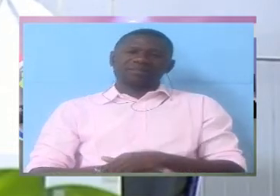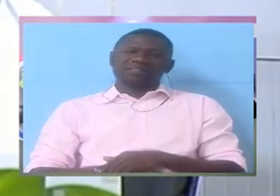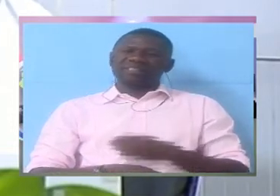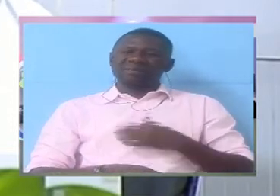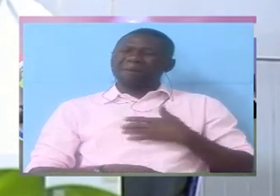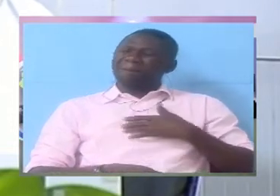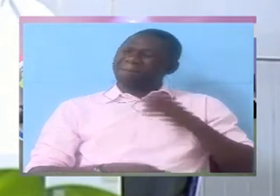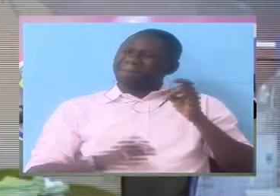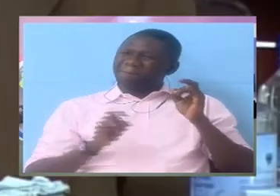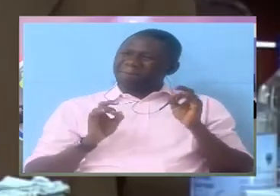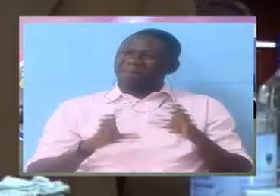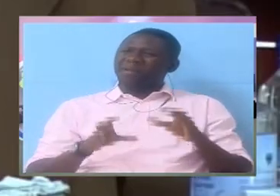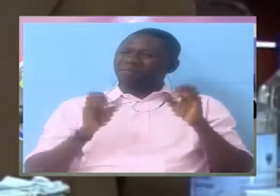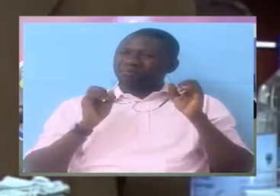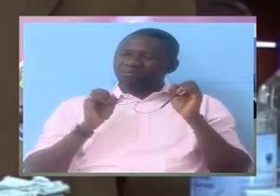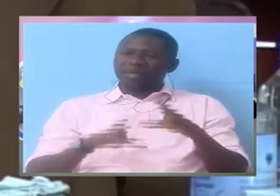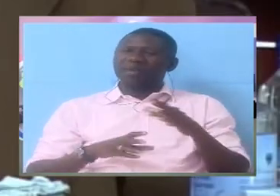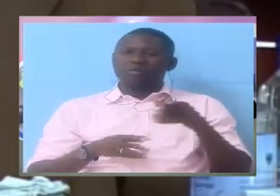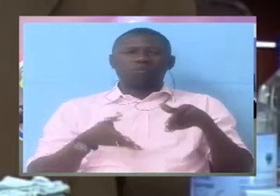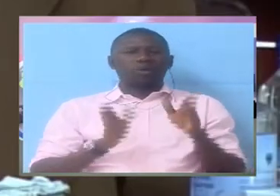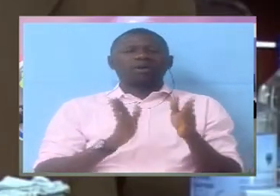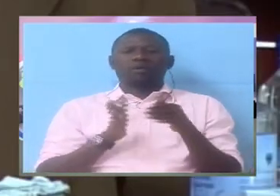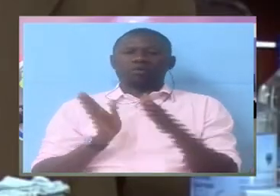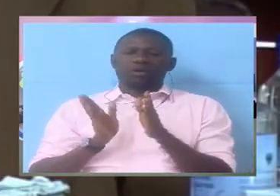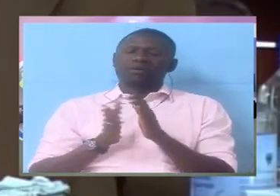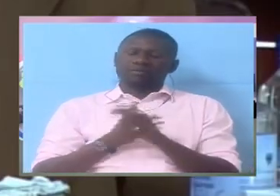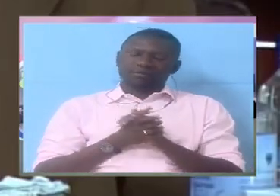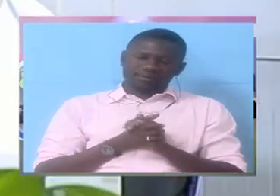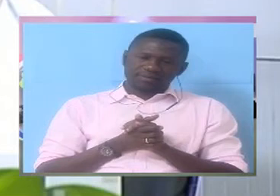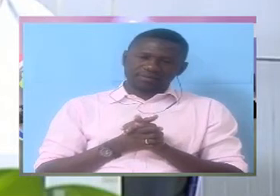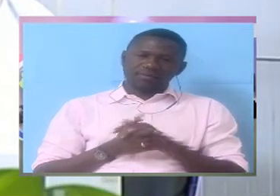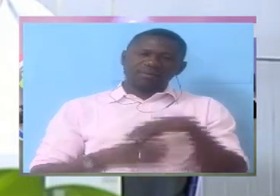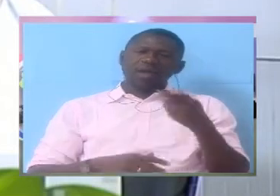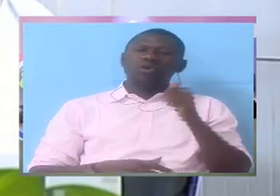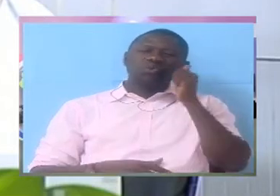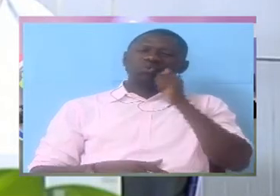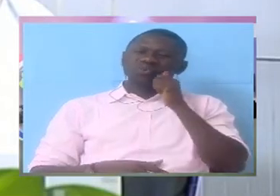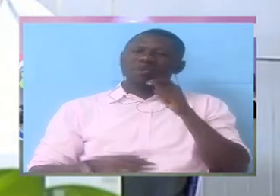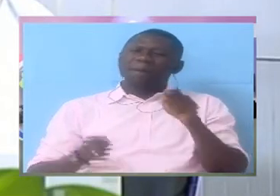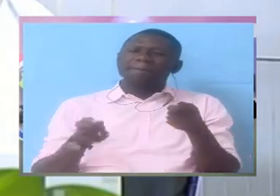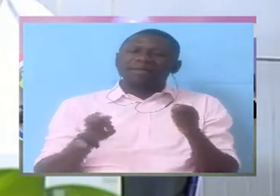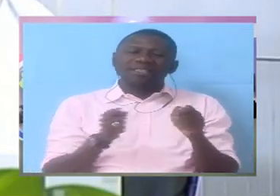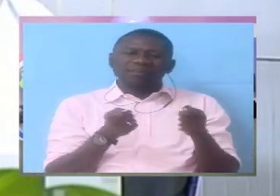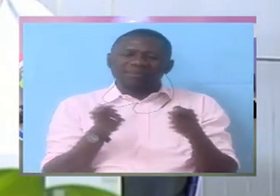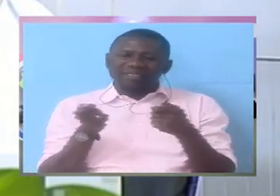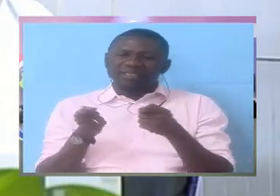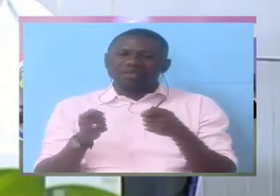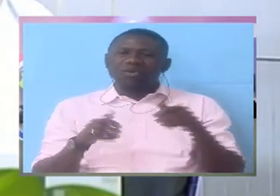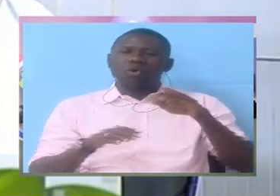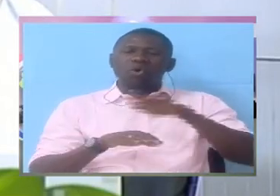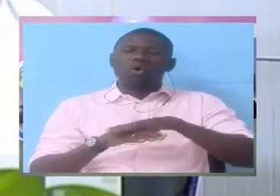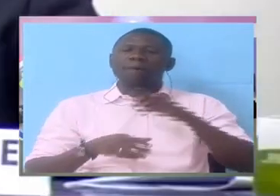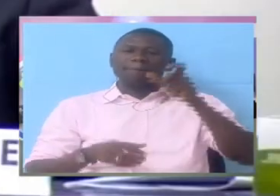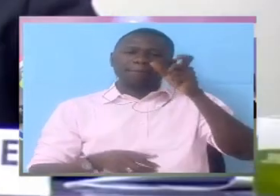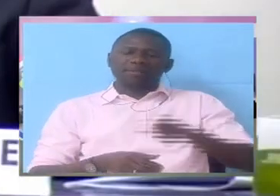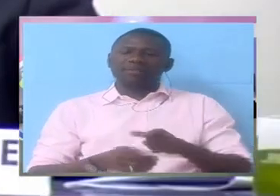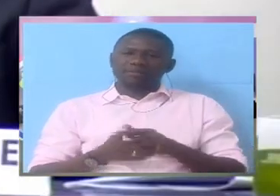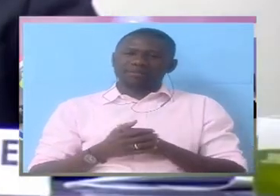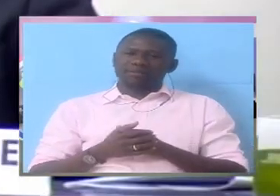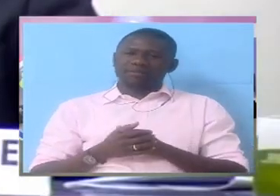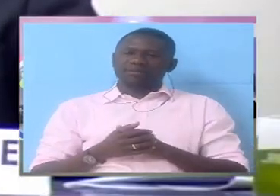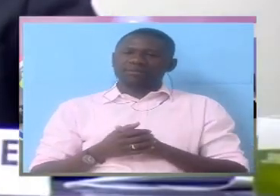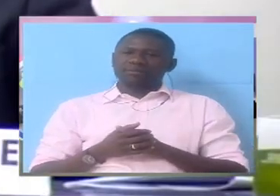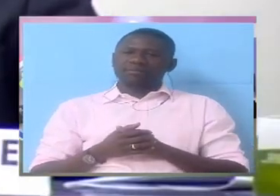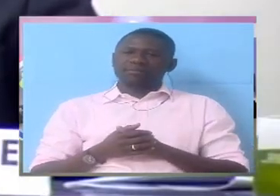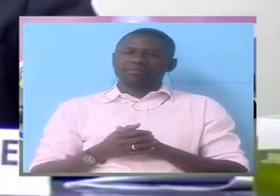painfully. Wala kamasingo ta machine na fengo kamo balajato dimindi nyajawola. What planet do you